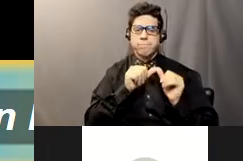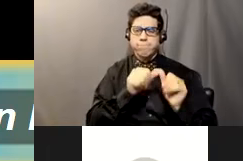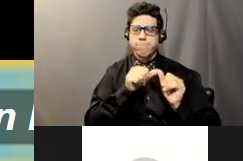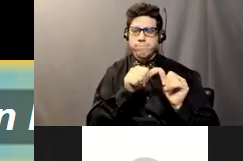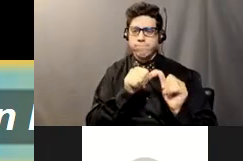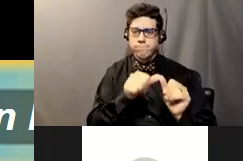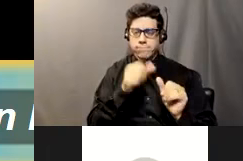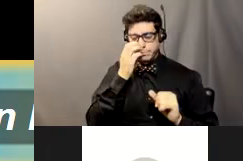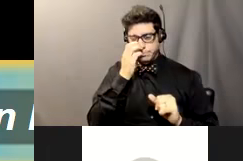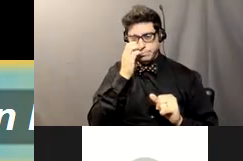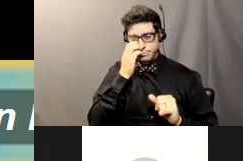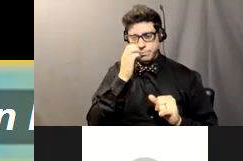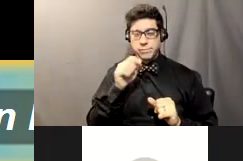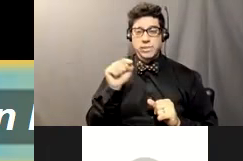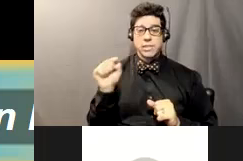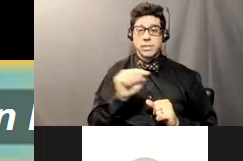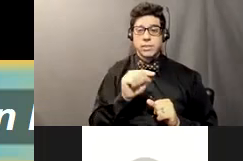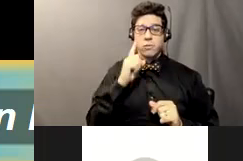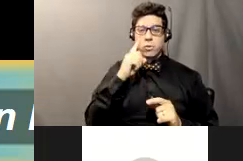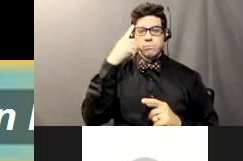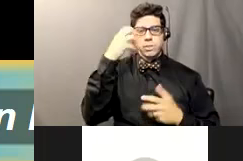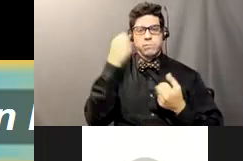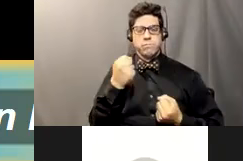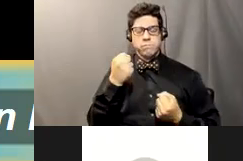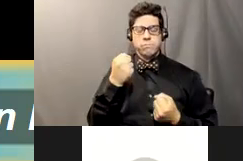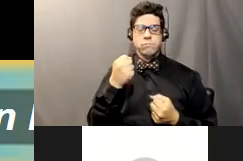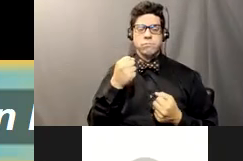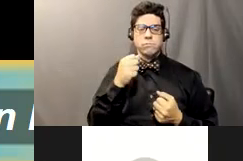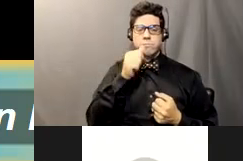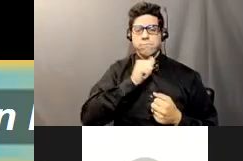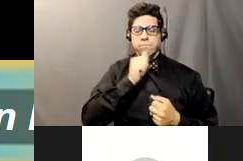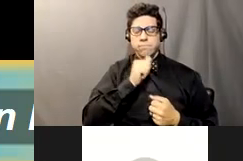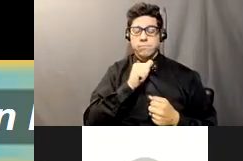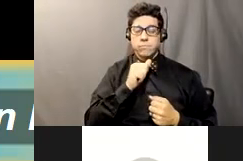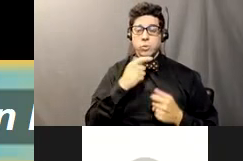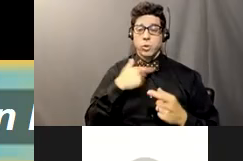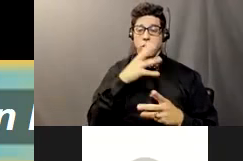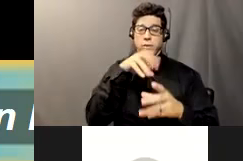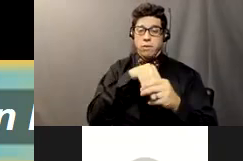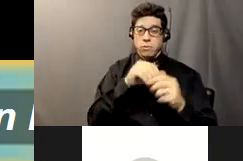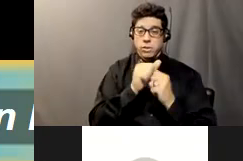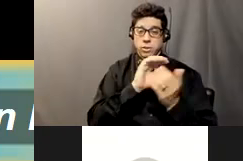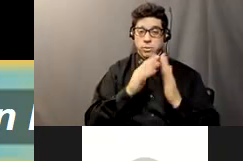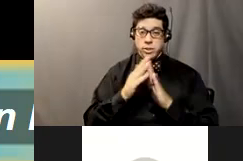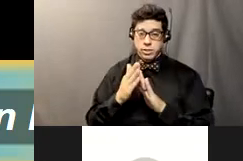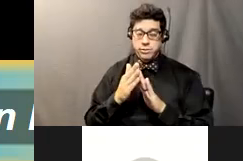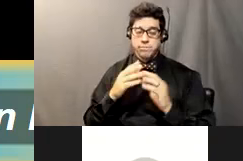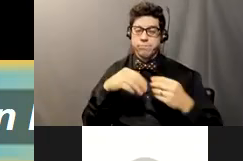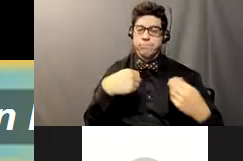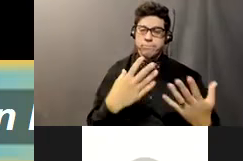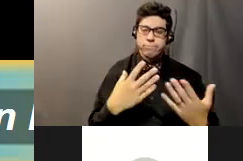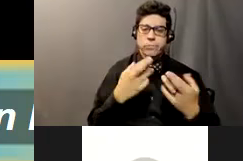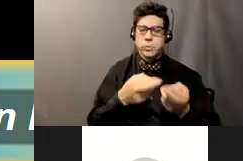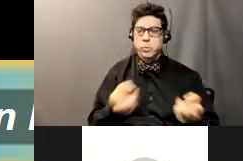of promoting that resiliency, our objective was to integrate activities into the community, based services, and increase life